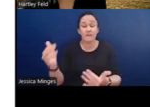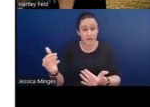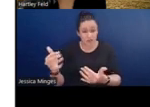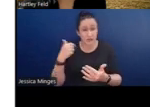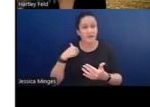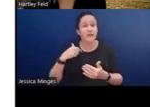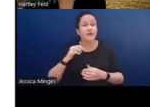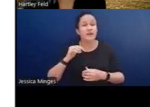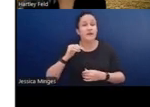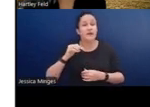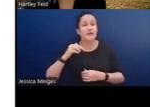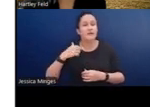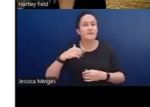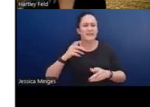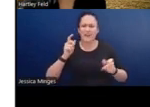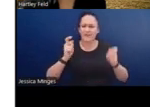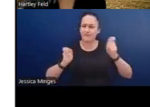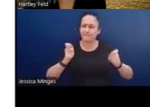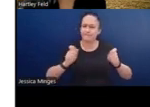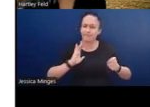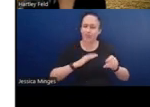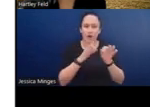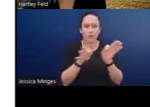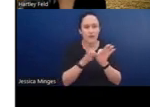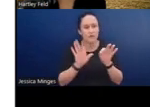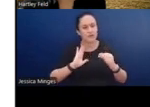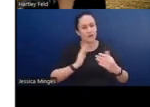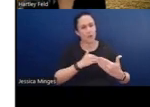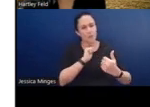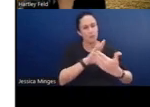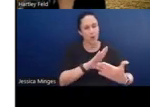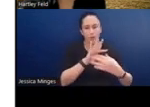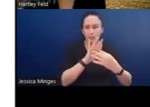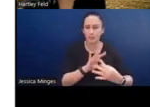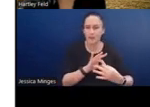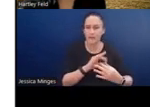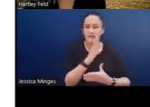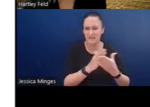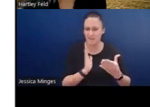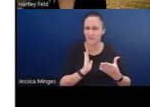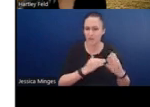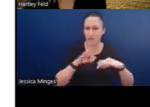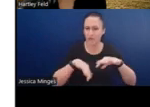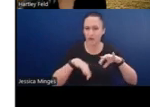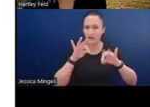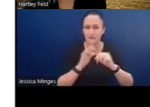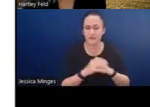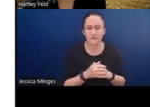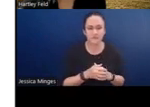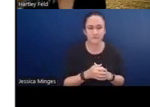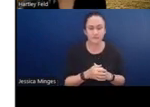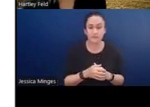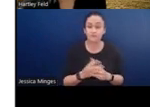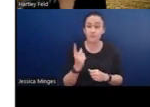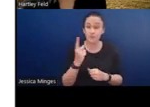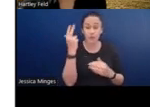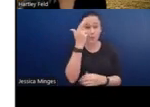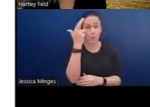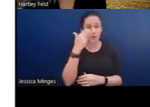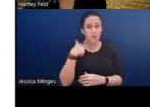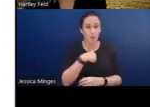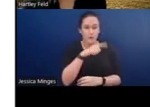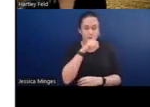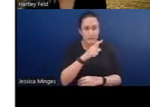are kind of changing our language and approach based on some of our findings. And so one of the reasons that we're